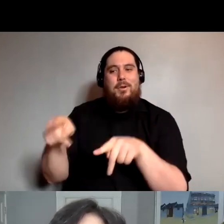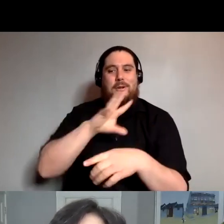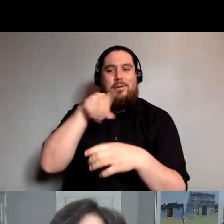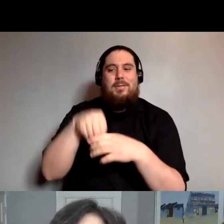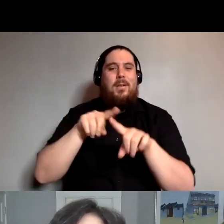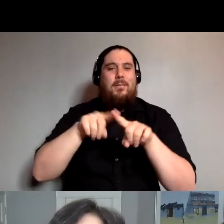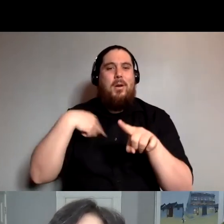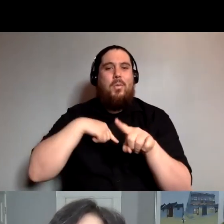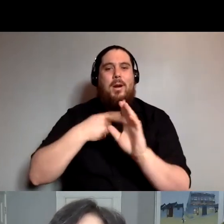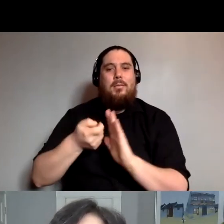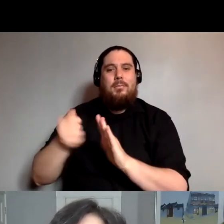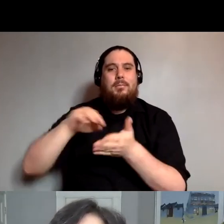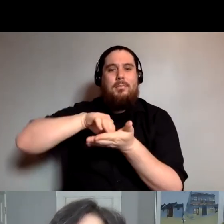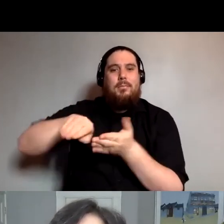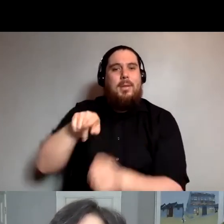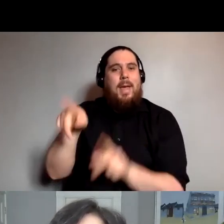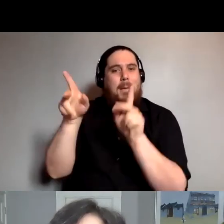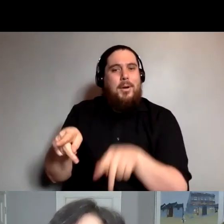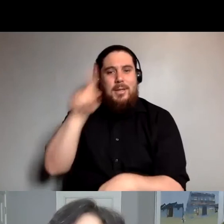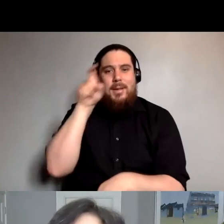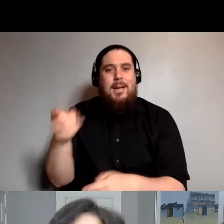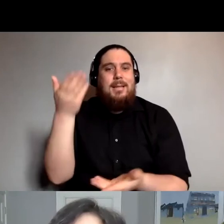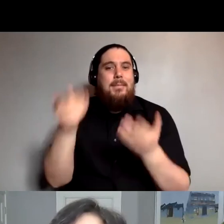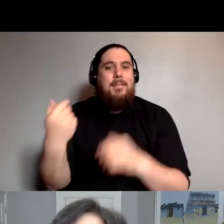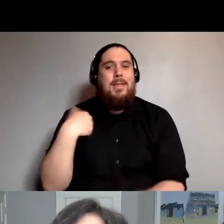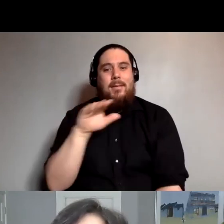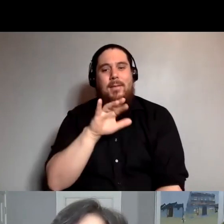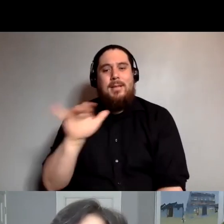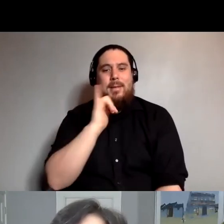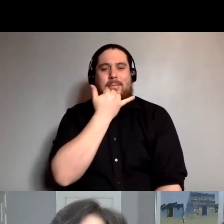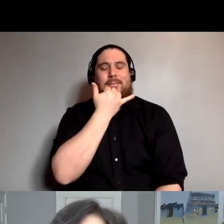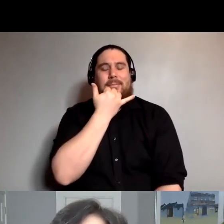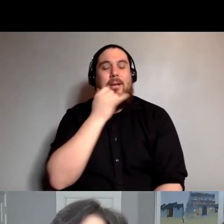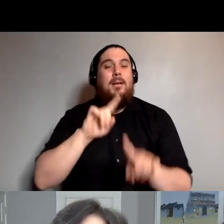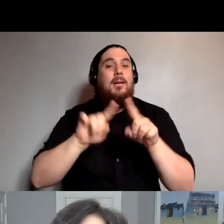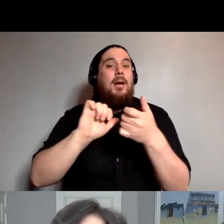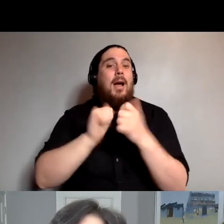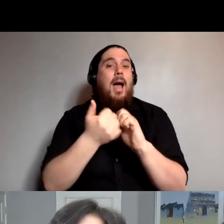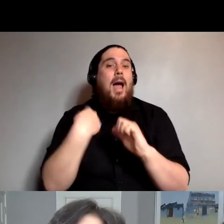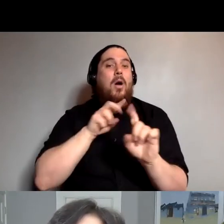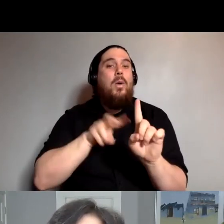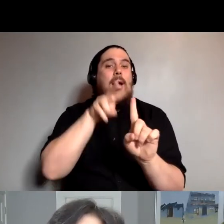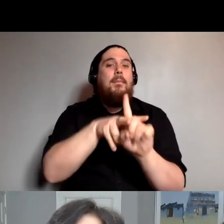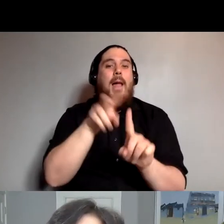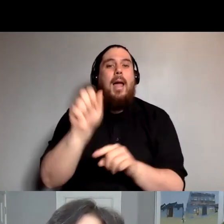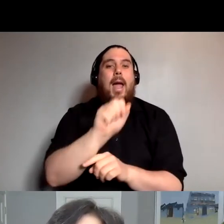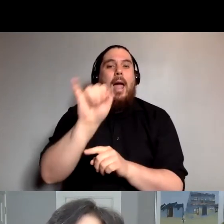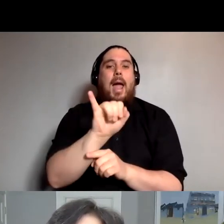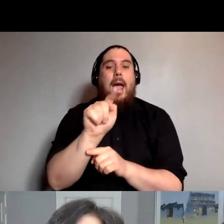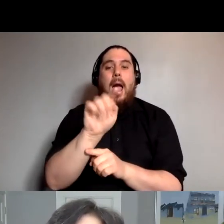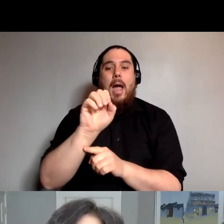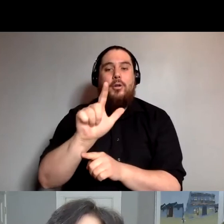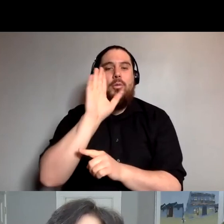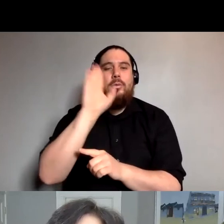think that there is utility in these tools, but how we apply them really will determine what the impact is.